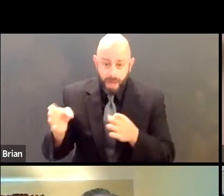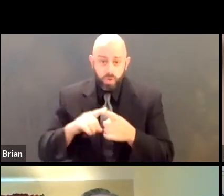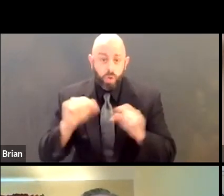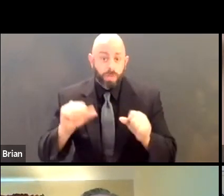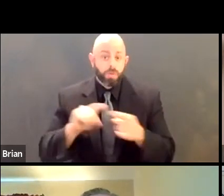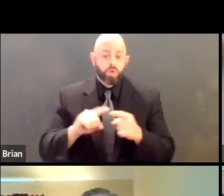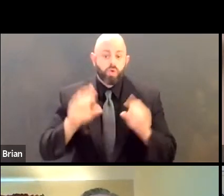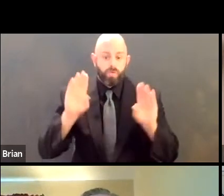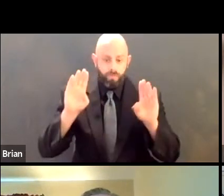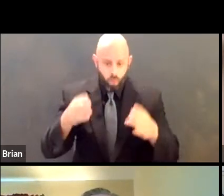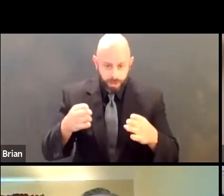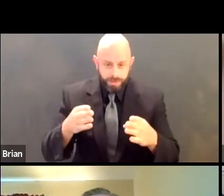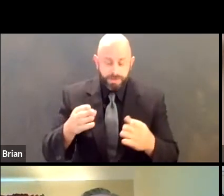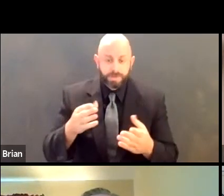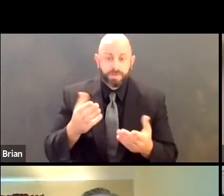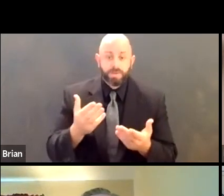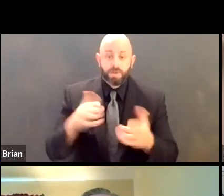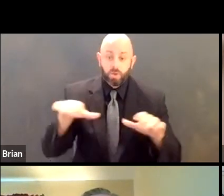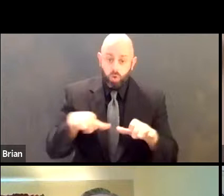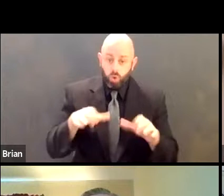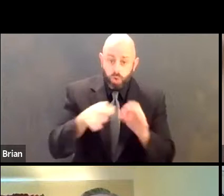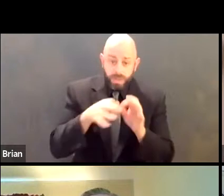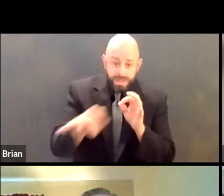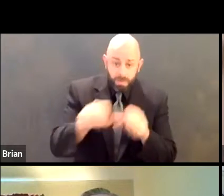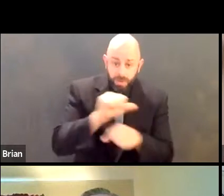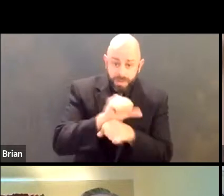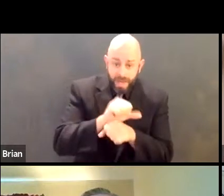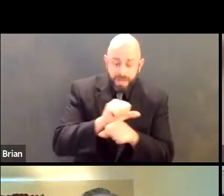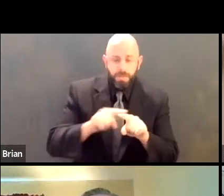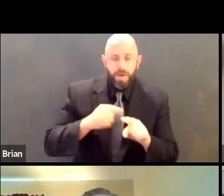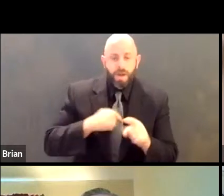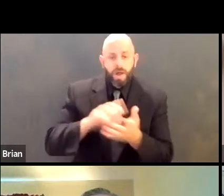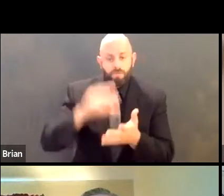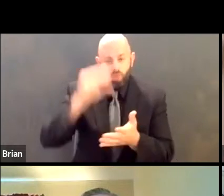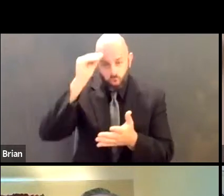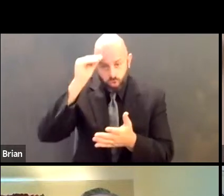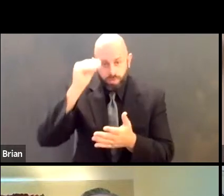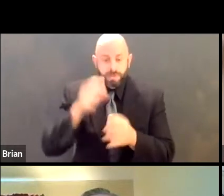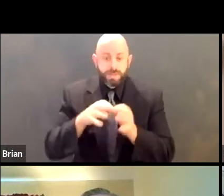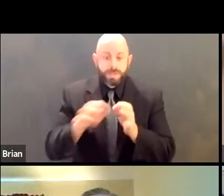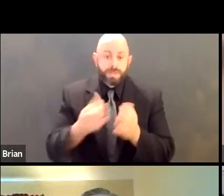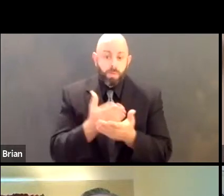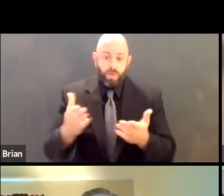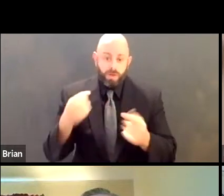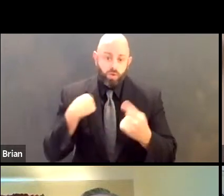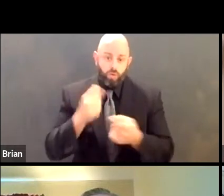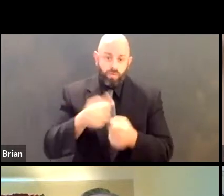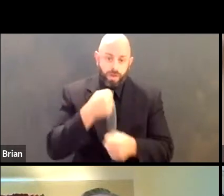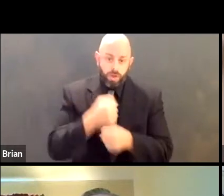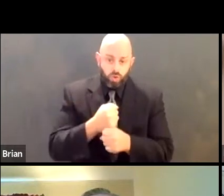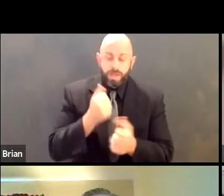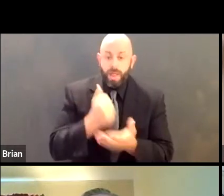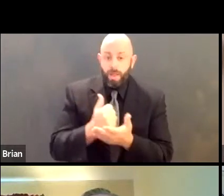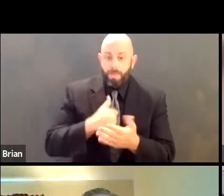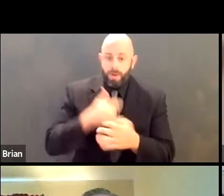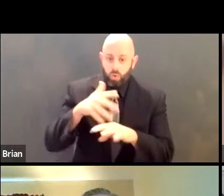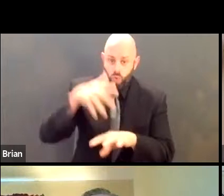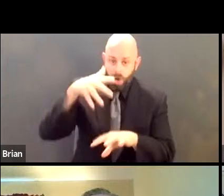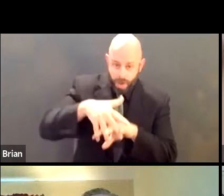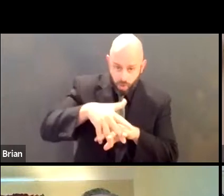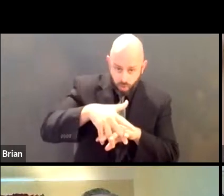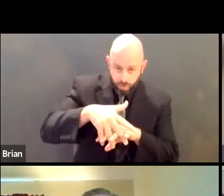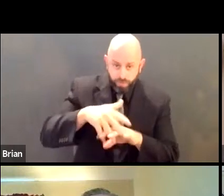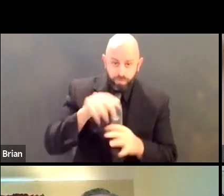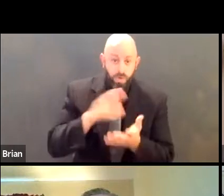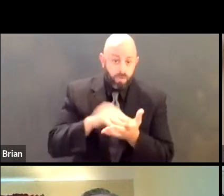even just complete simple tasks. But I've learned some tools over the years that have helped me get grounded. Learned